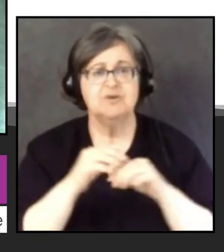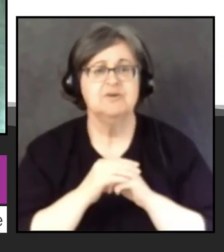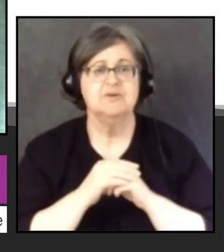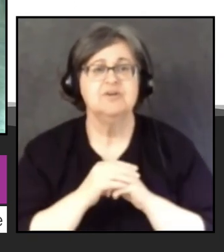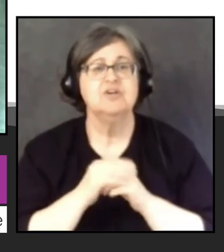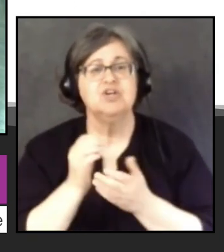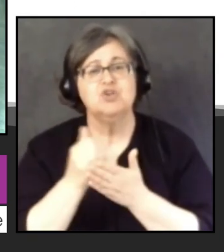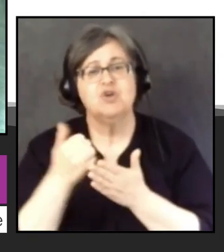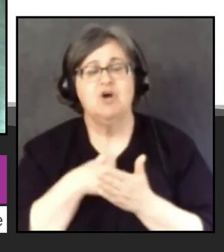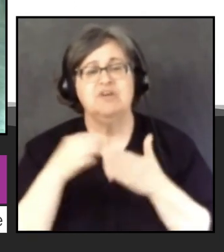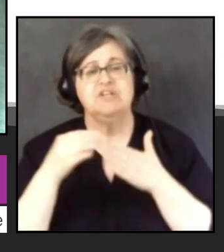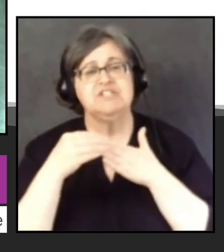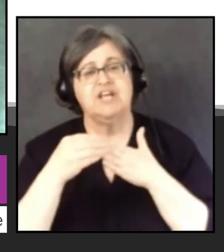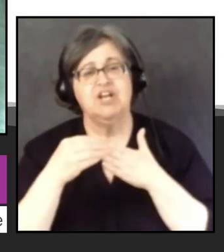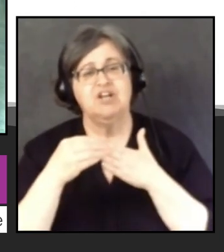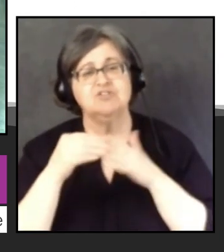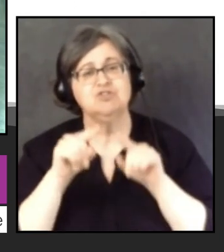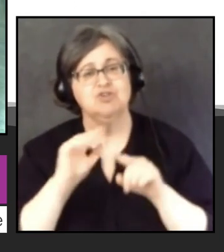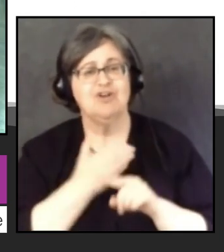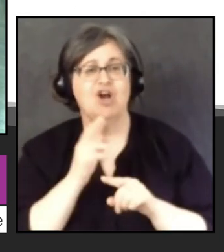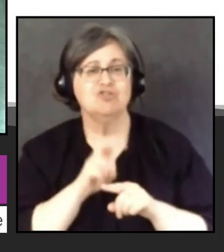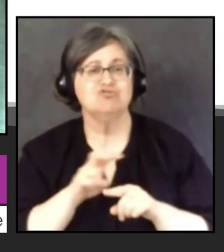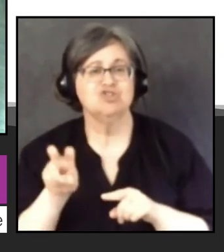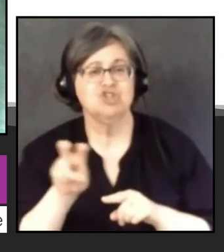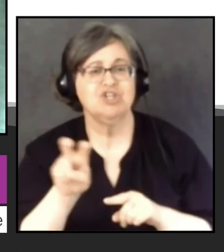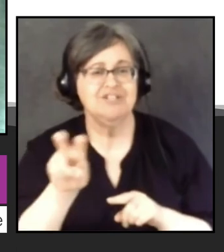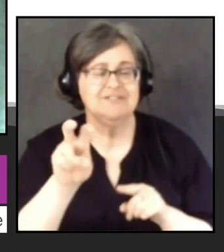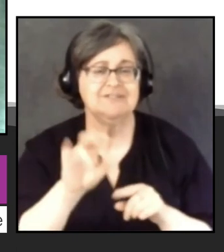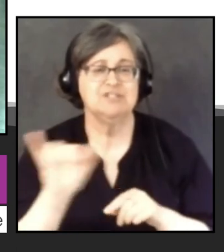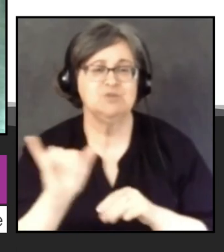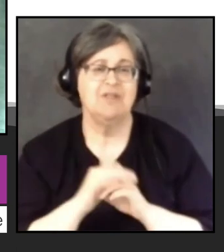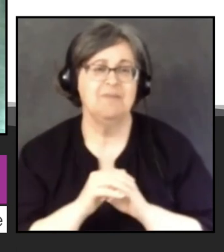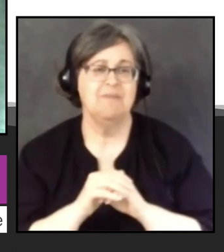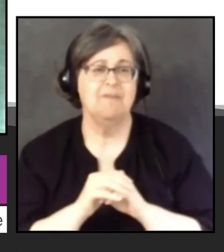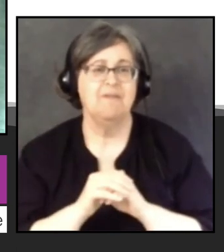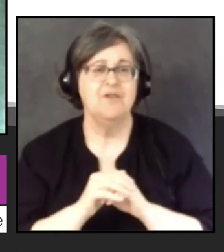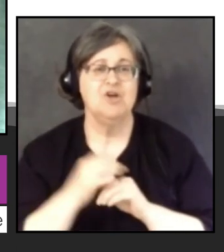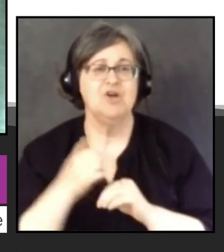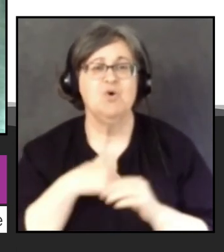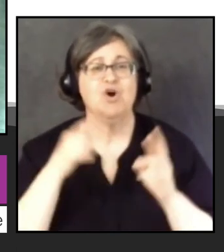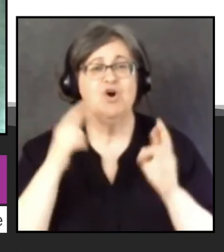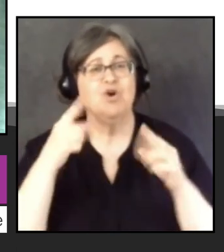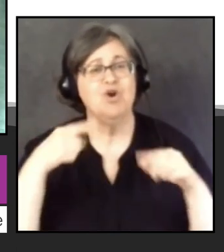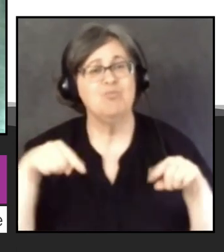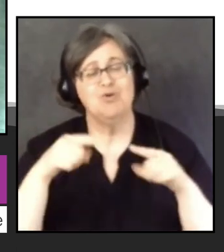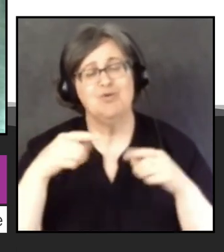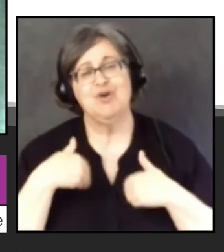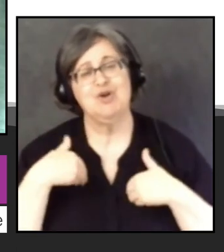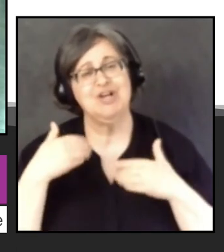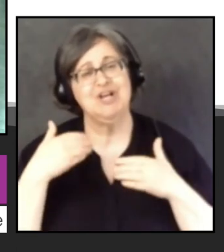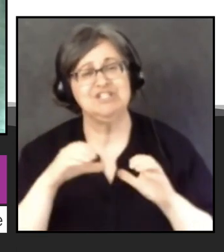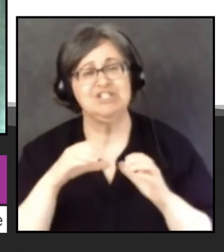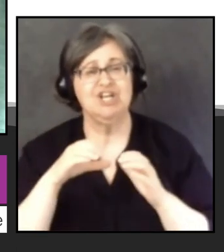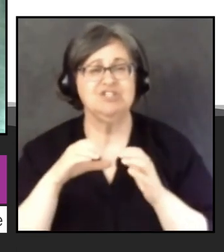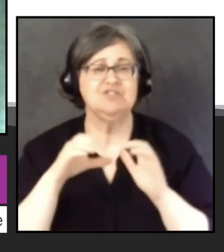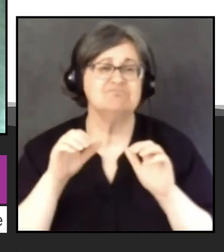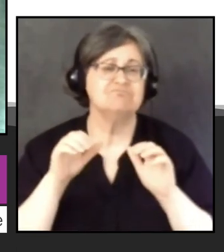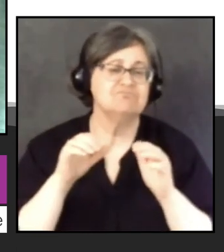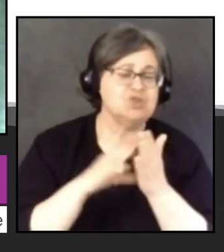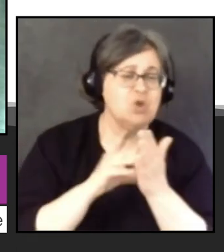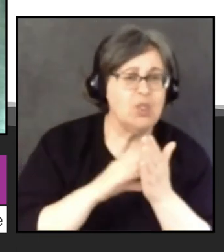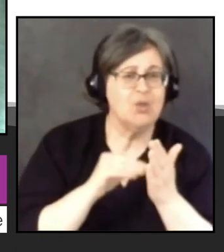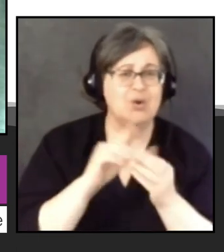to help us guide us along our journeys as well. And so we hope that you all got a chance to learn about the